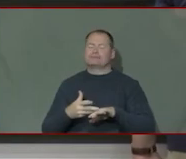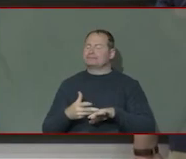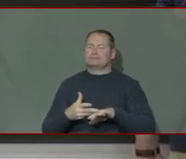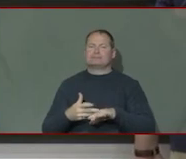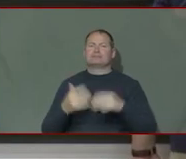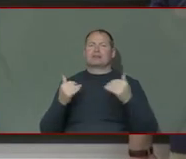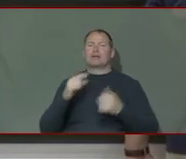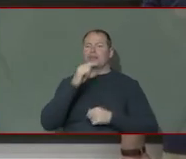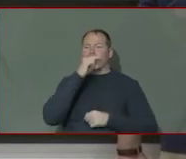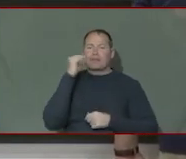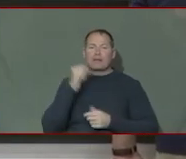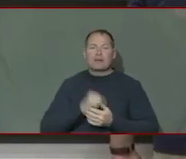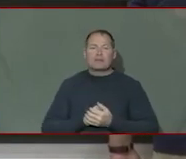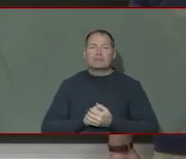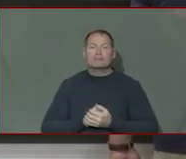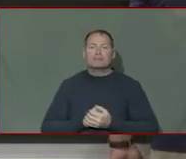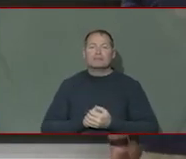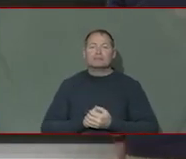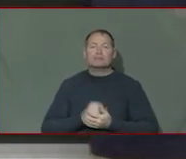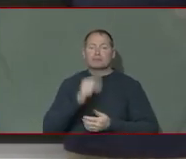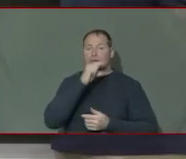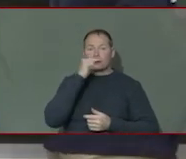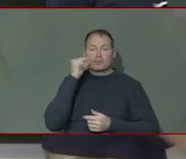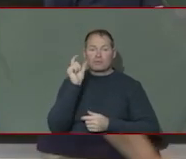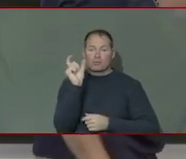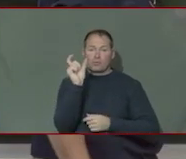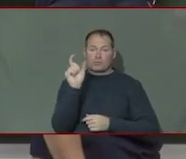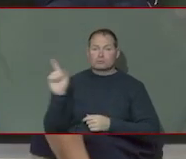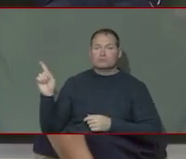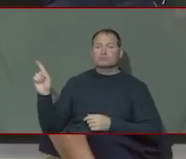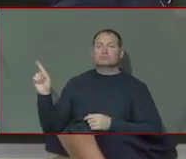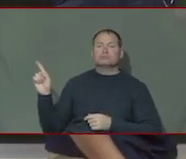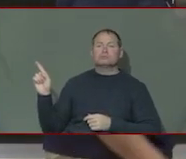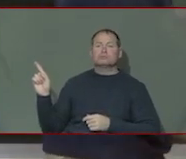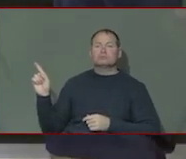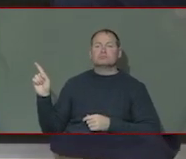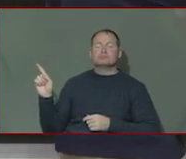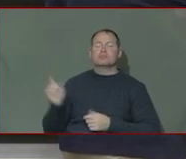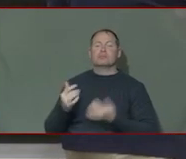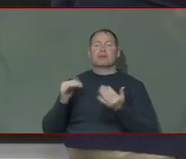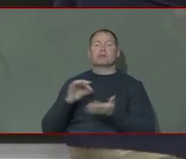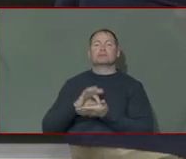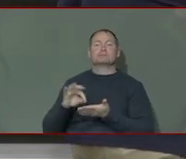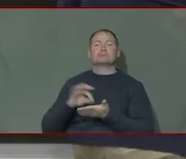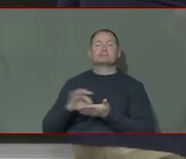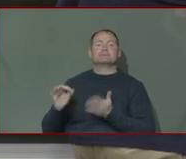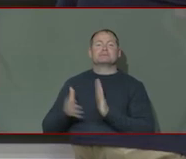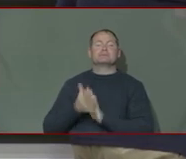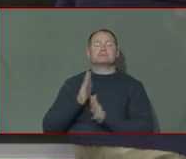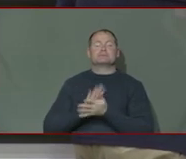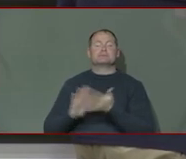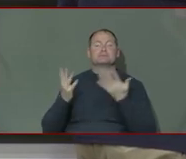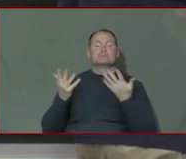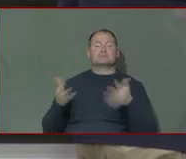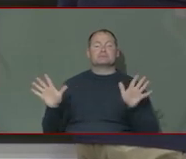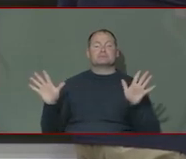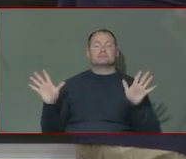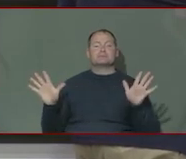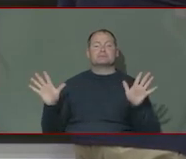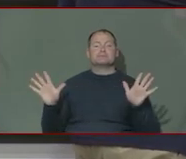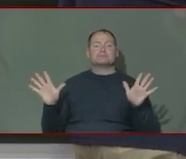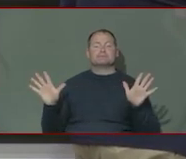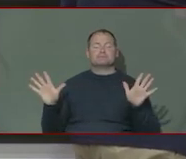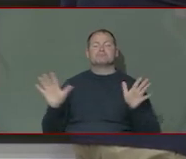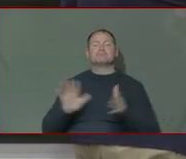what? Look at this word here. Now what has been filtered here that goes through, like filter paper